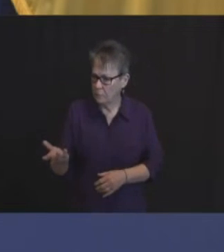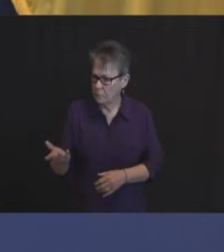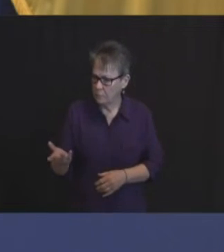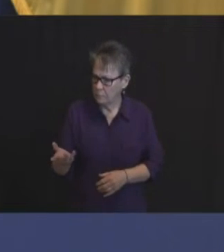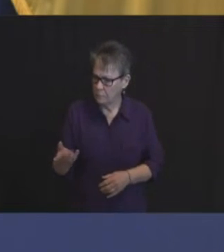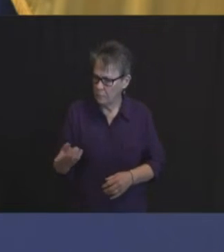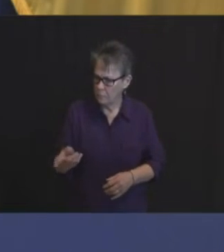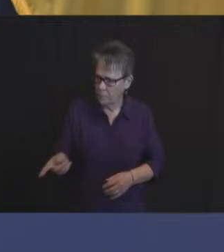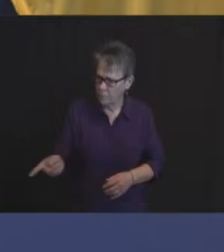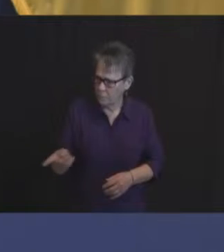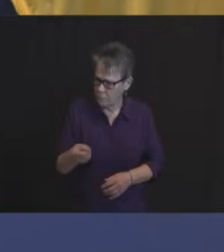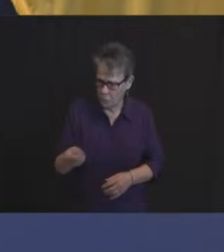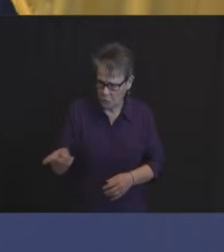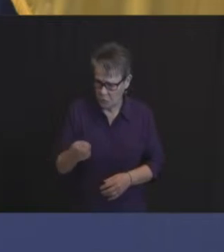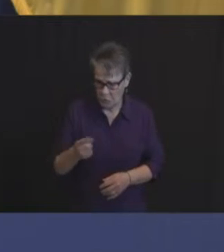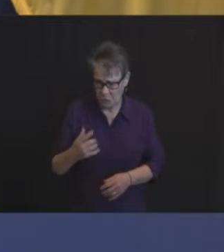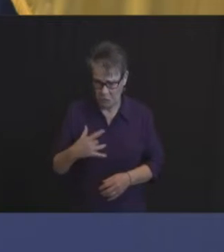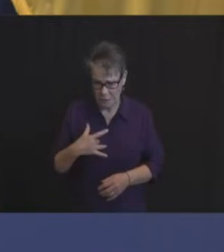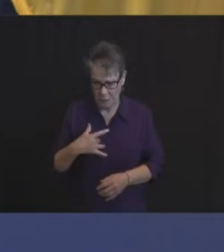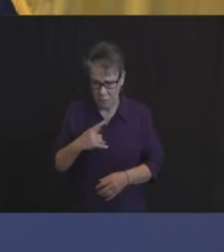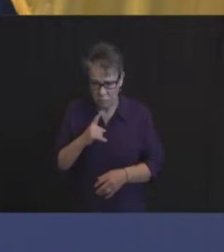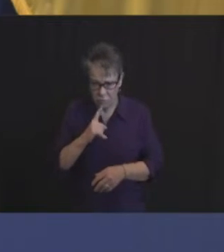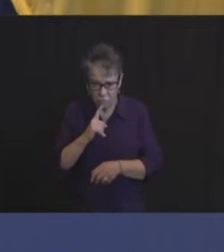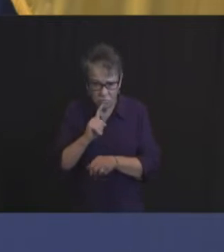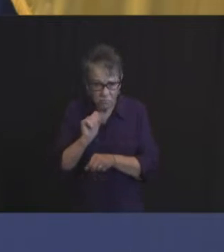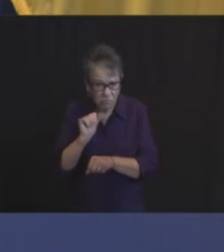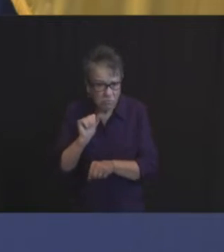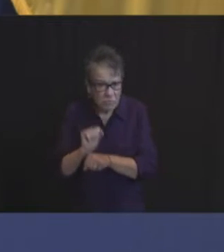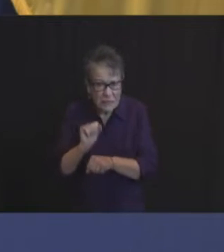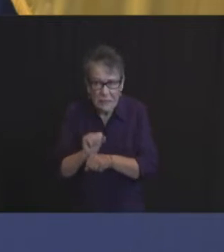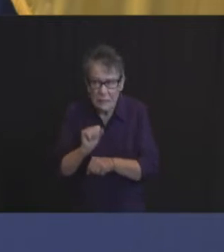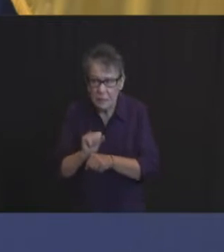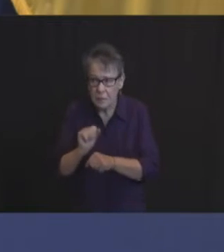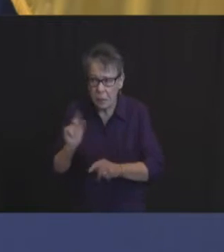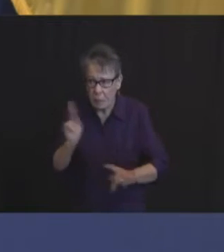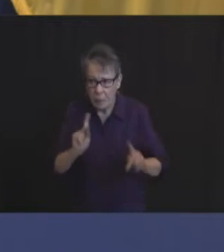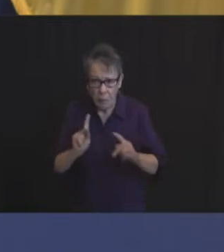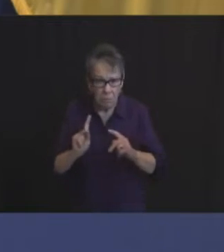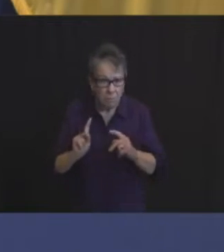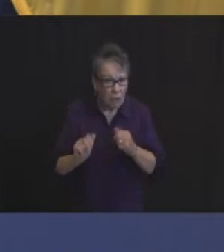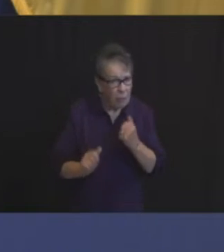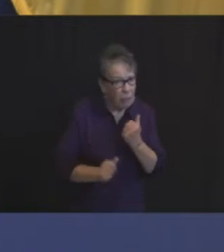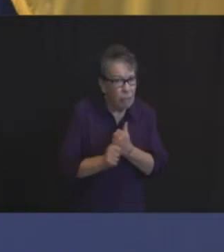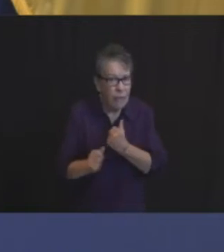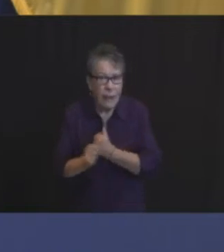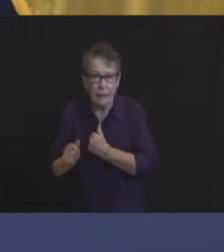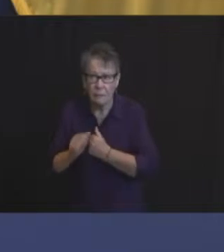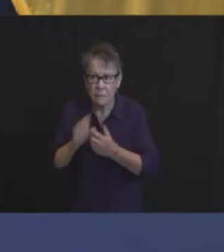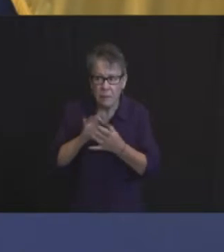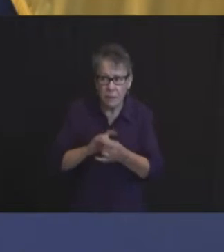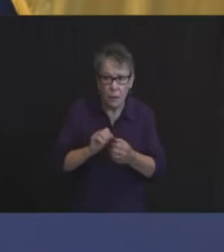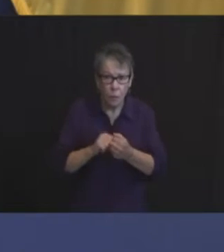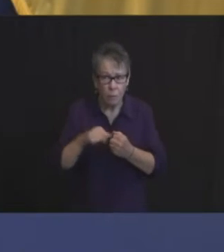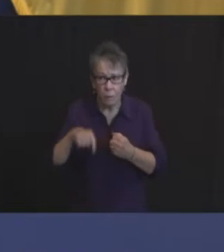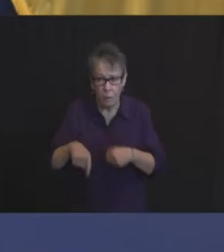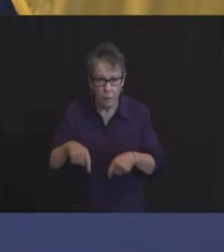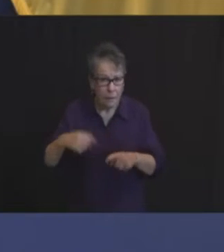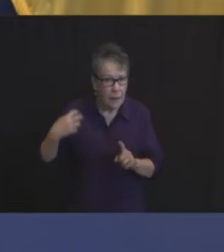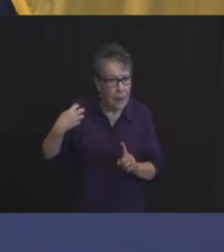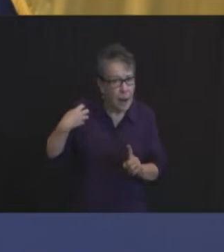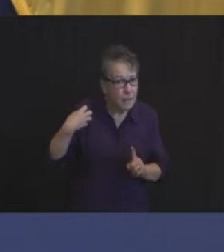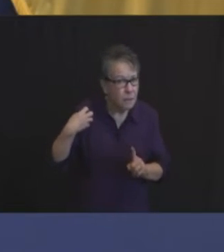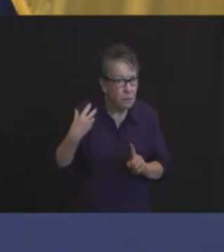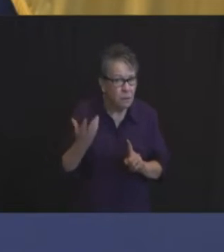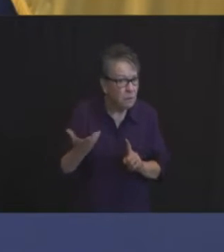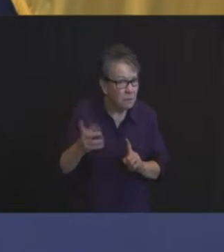on Sunday. There have also been threats, we just heard, to courthouses as well as administrative